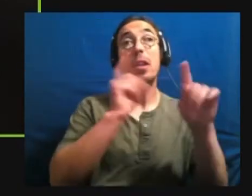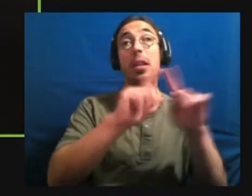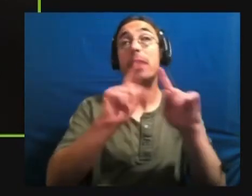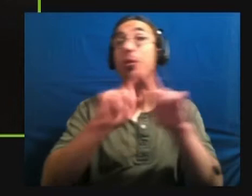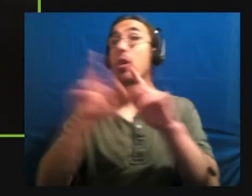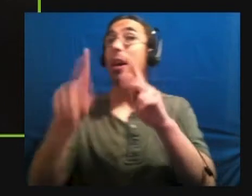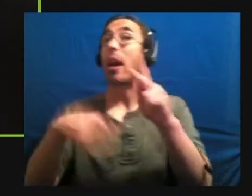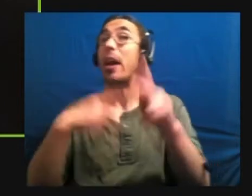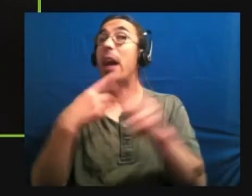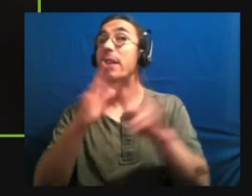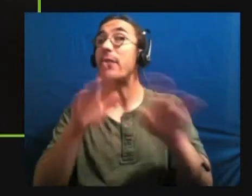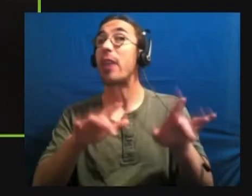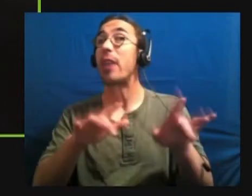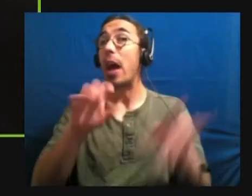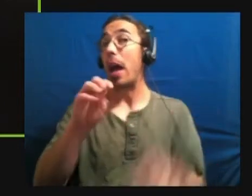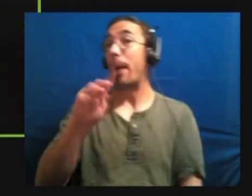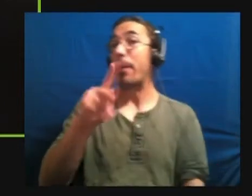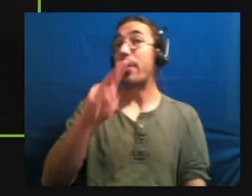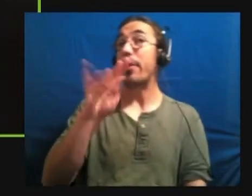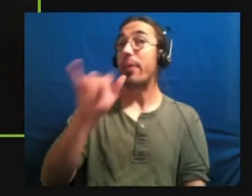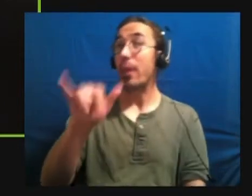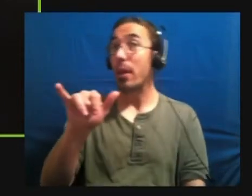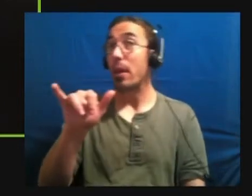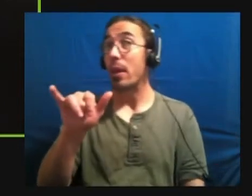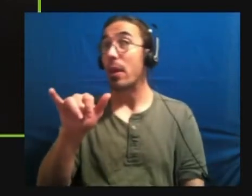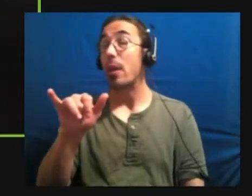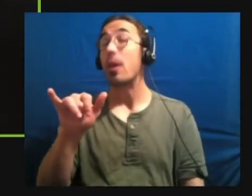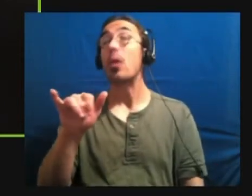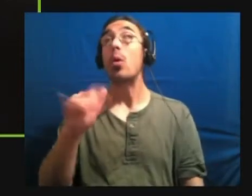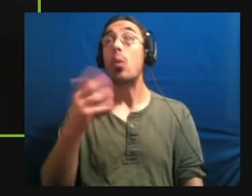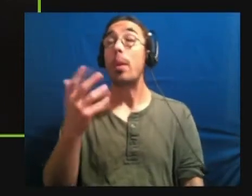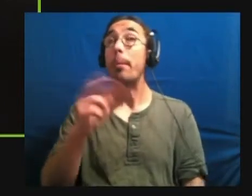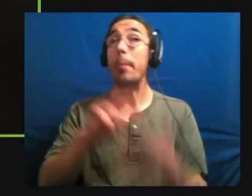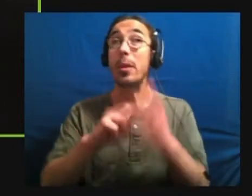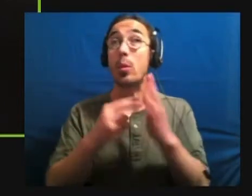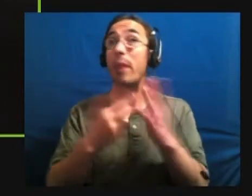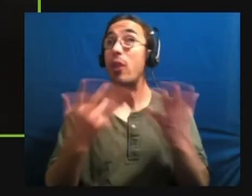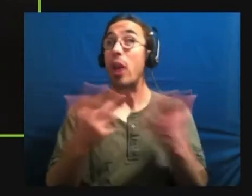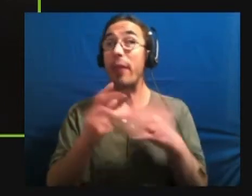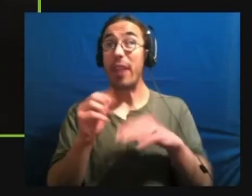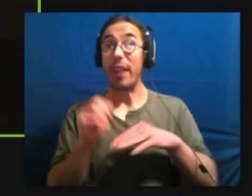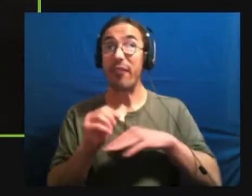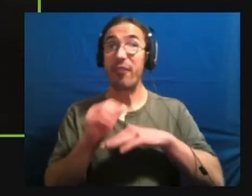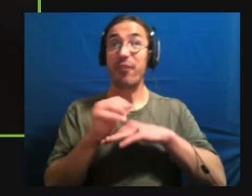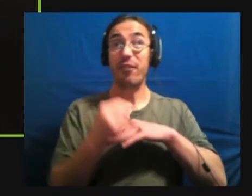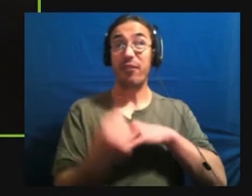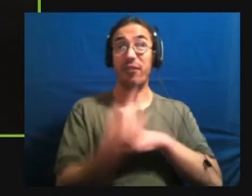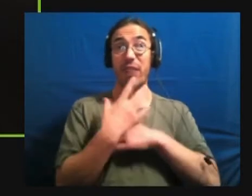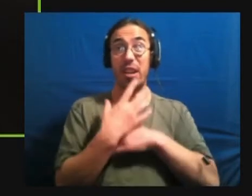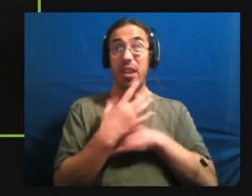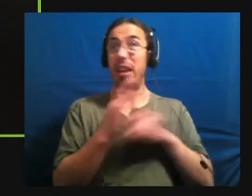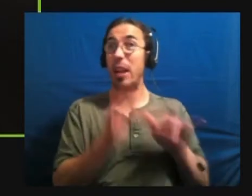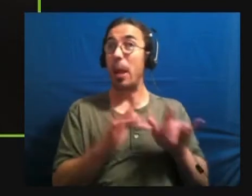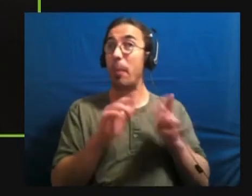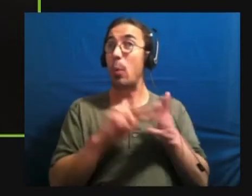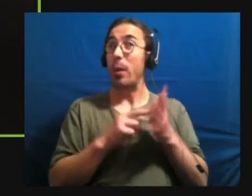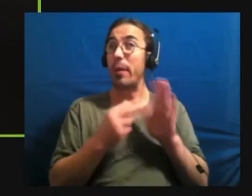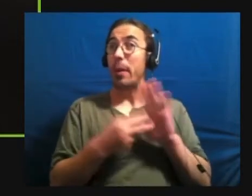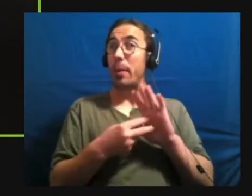that we have a lot of affective empathy, which means that we feel intensely, but we